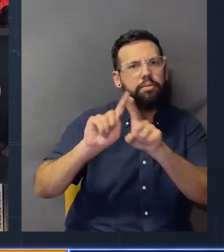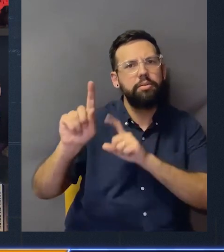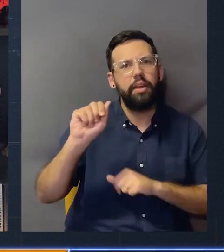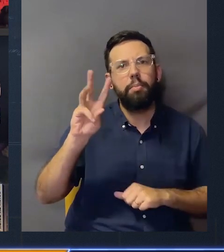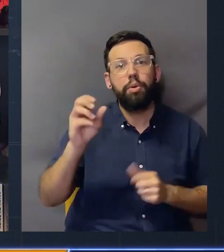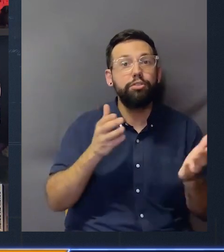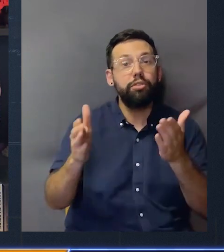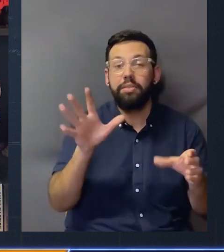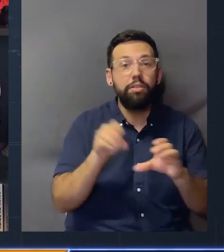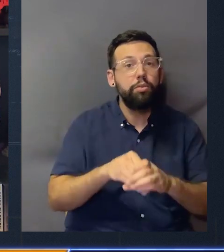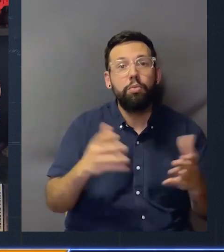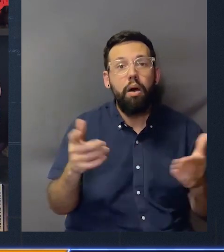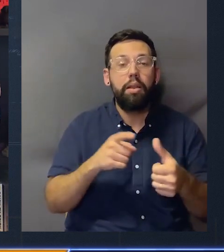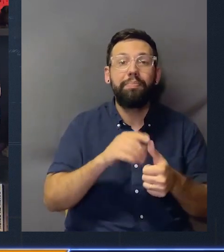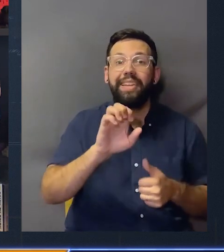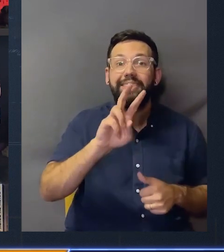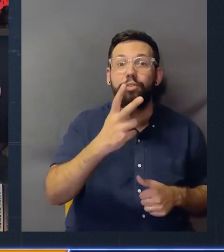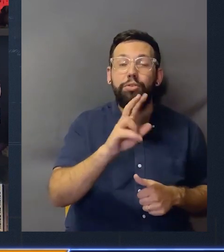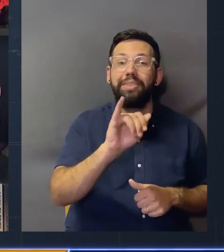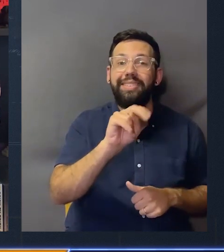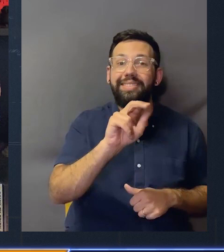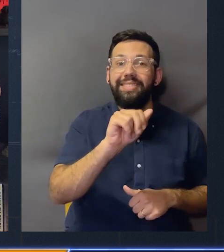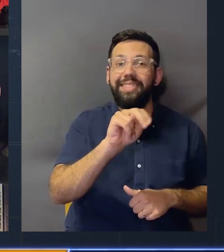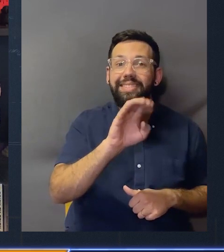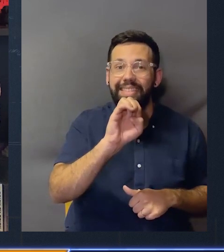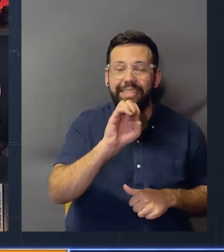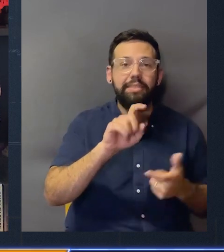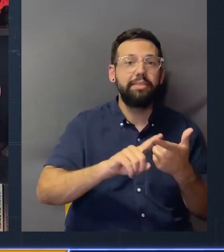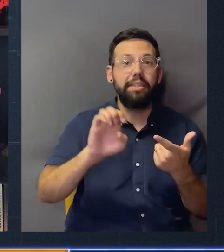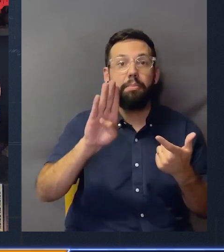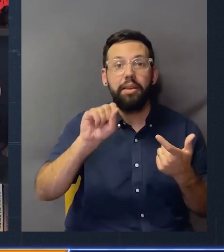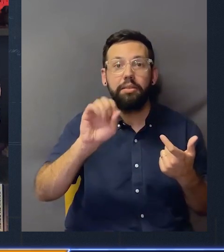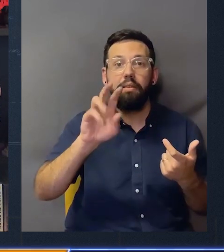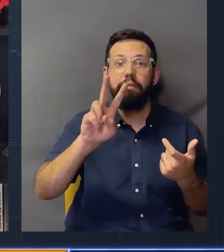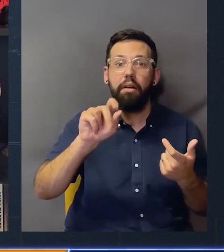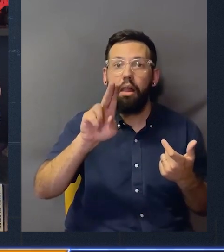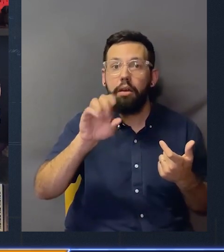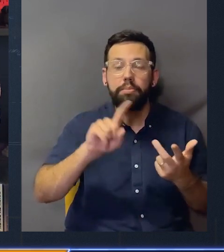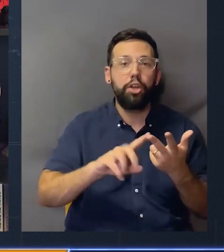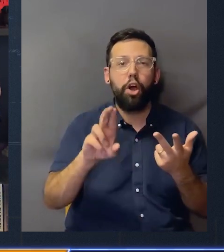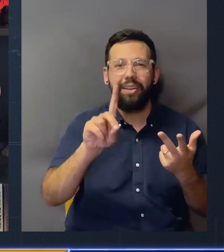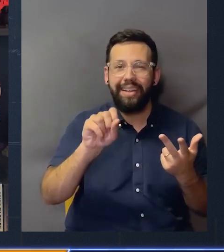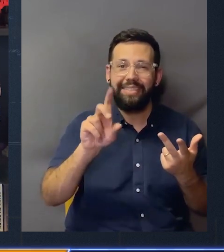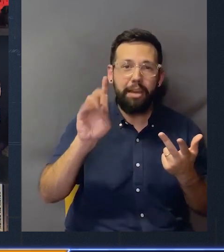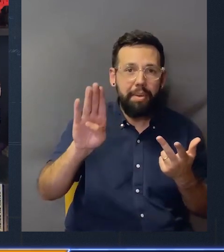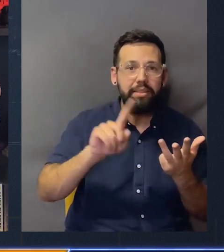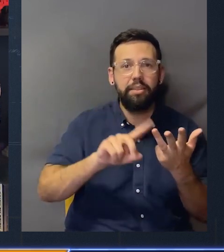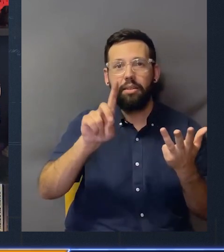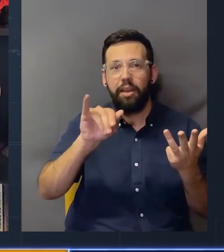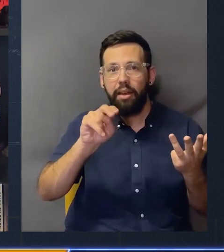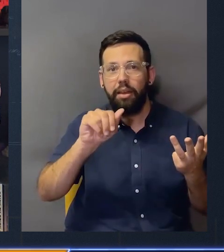EC2 instances, EBS volumes, your RDS databases, DynamoDB tables, your EFS